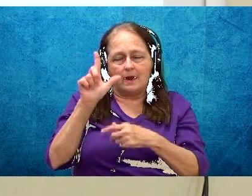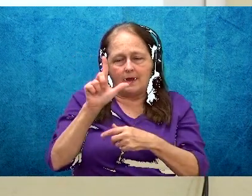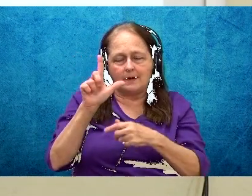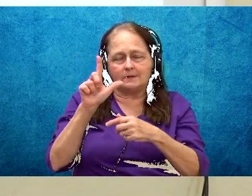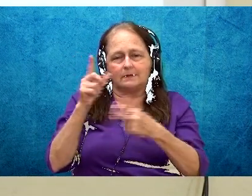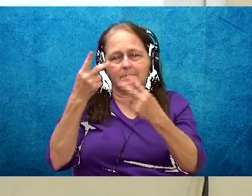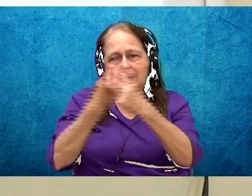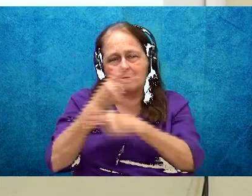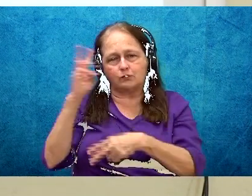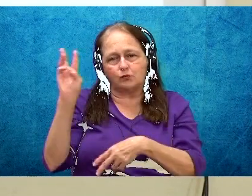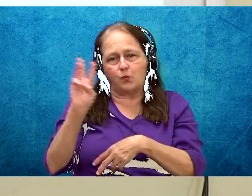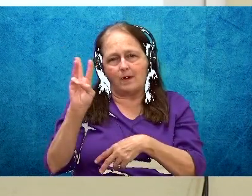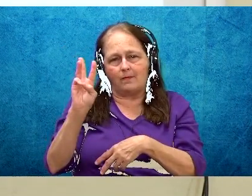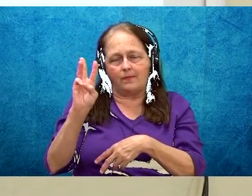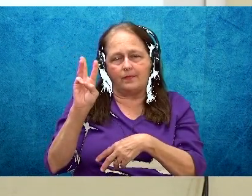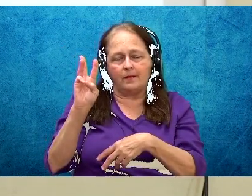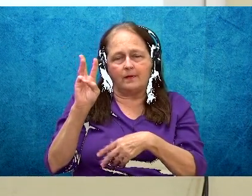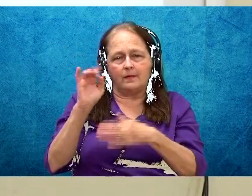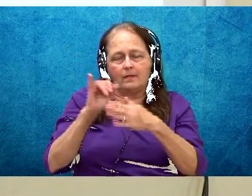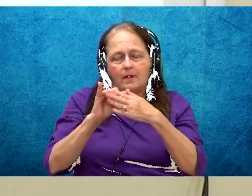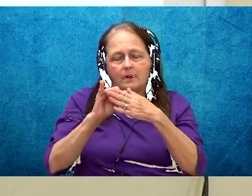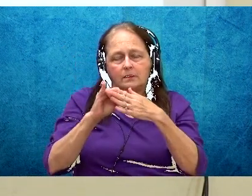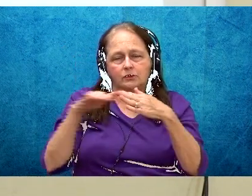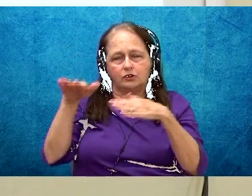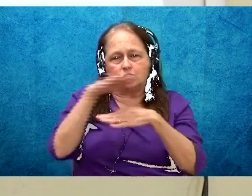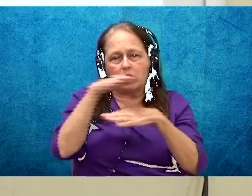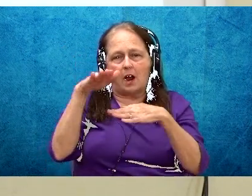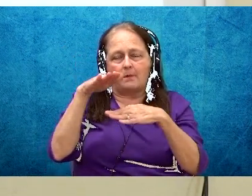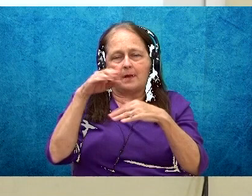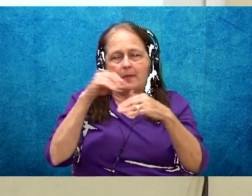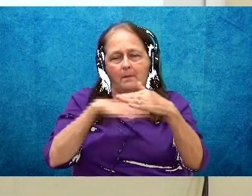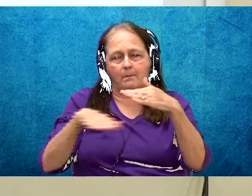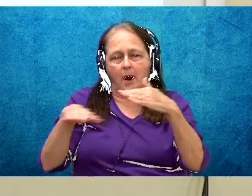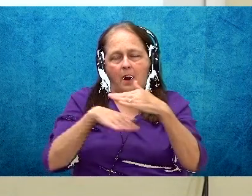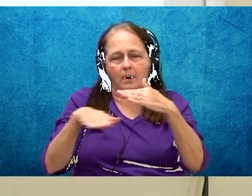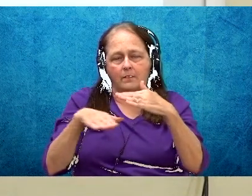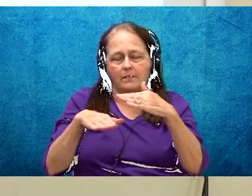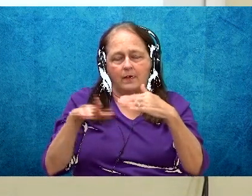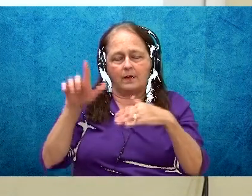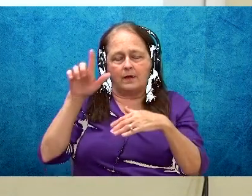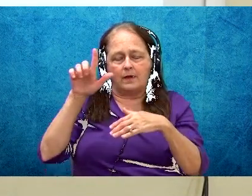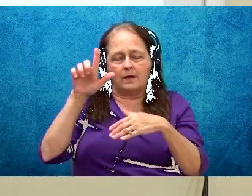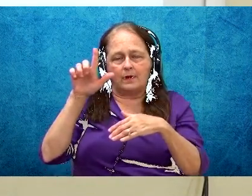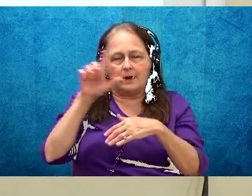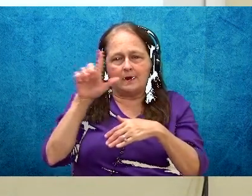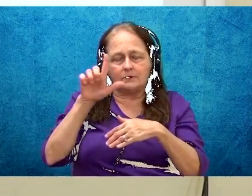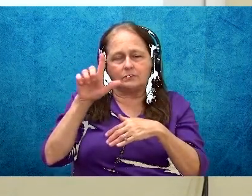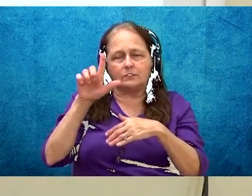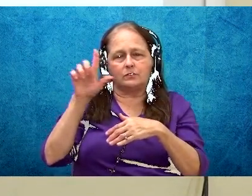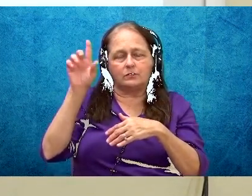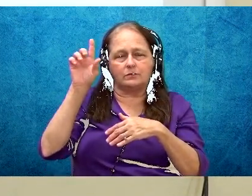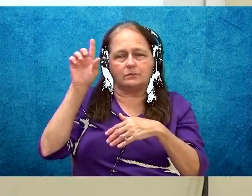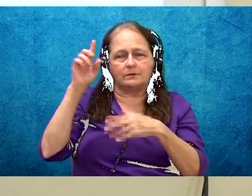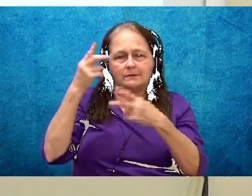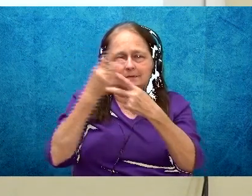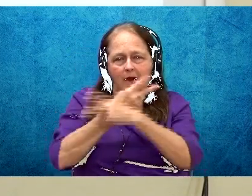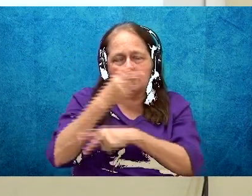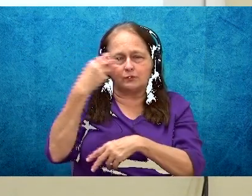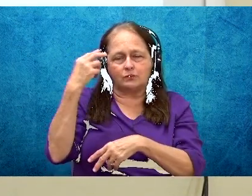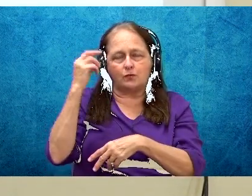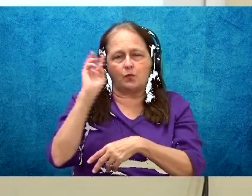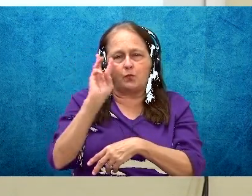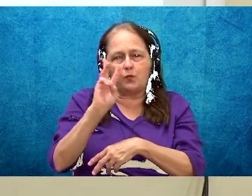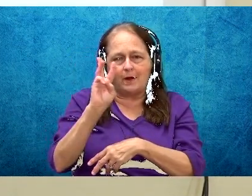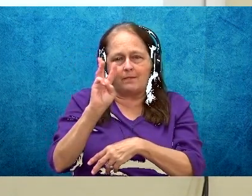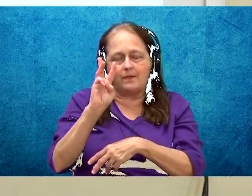makes up the top and the bottom pieces. So I do length times width, and then I multiply